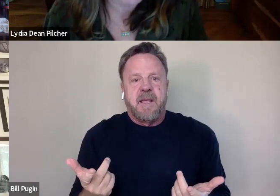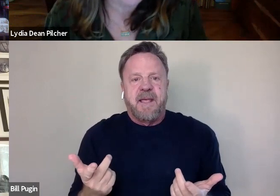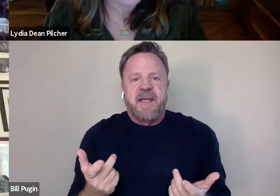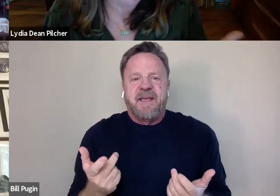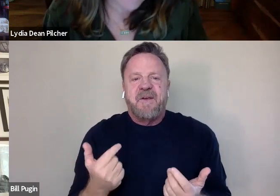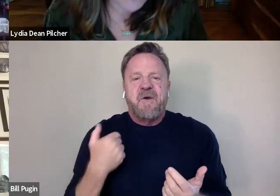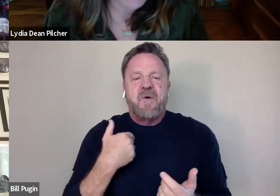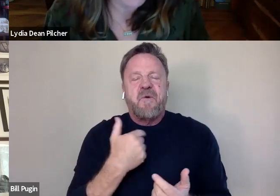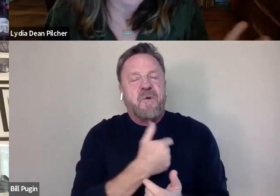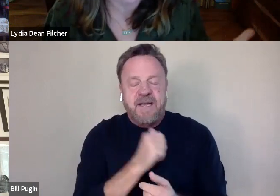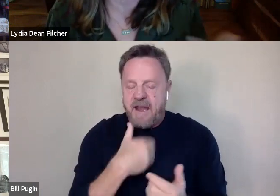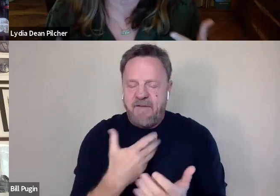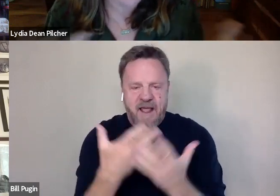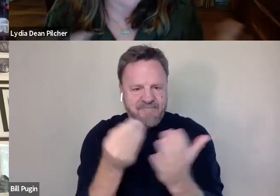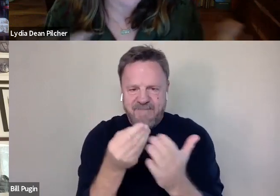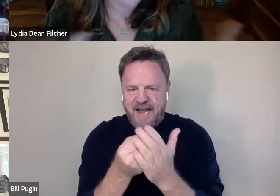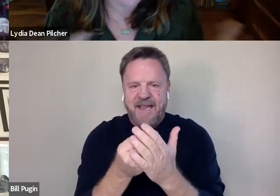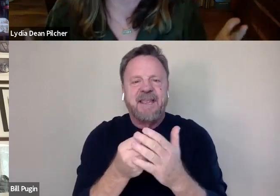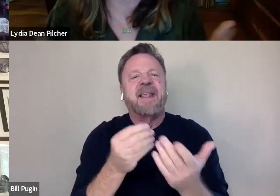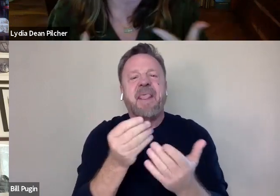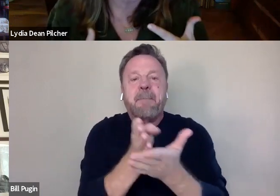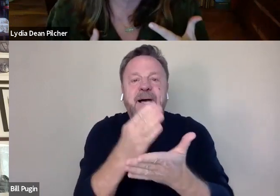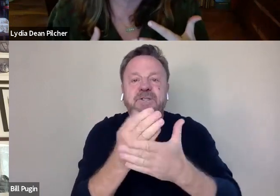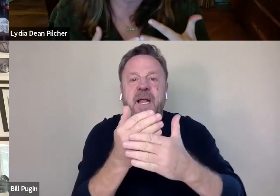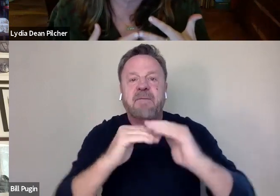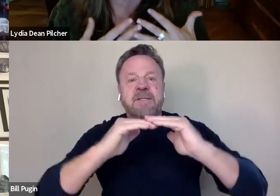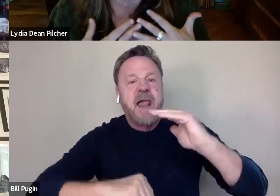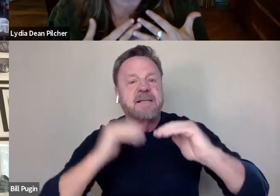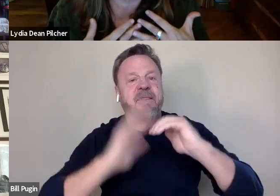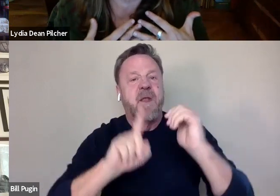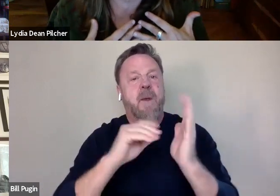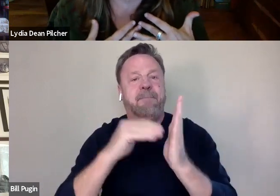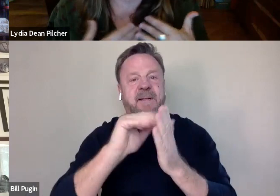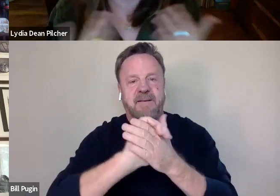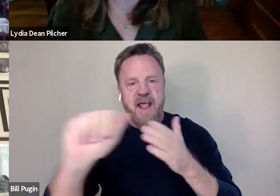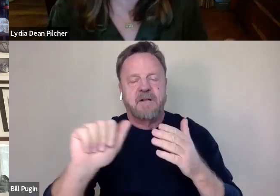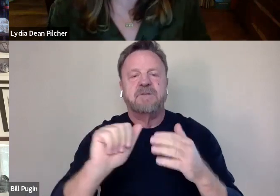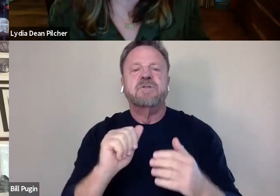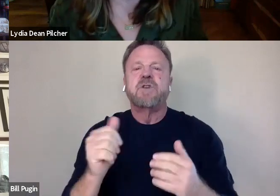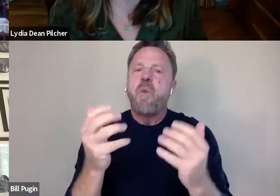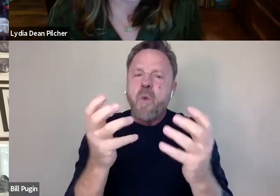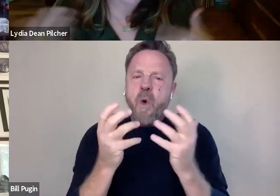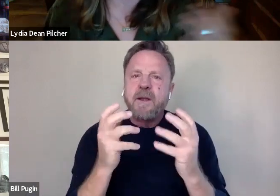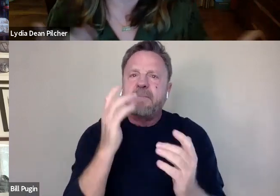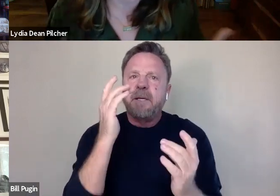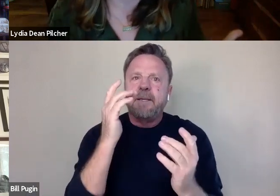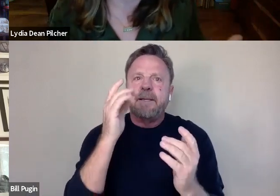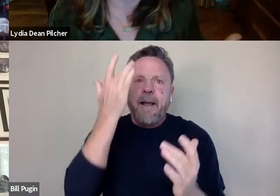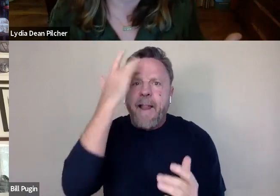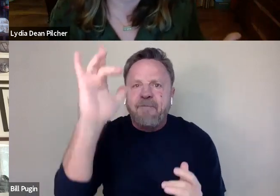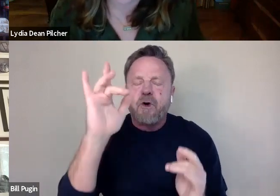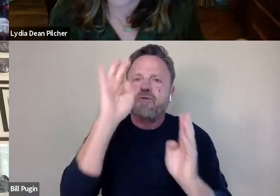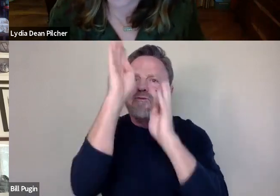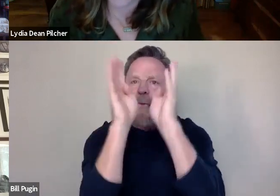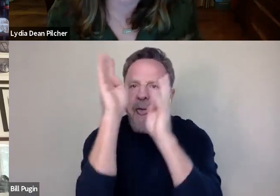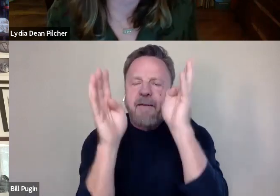modestly budgeted film. Our budget was under $1 million. So we were looking to be creative and clever about creating this world.